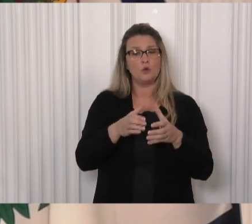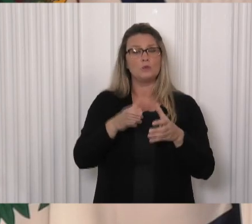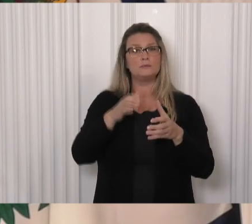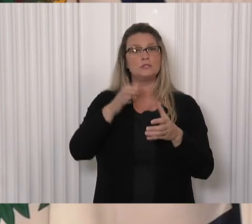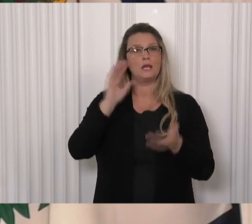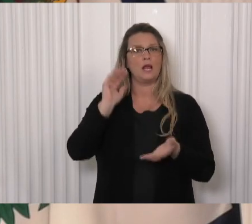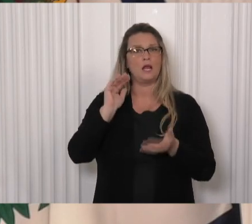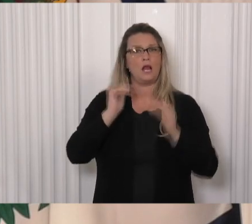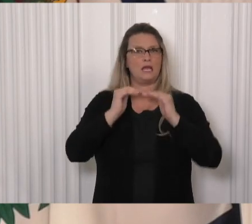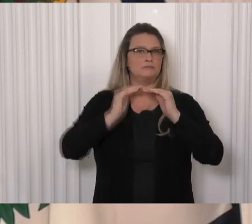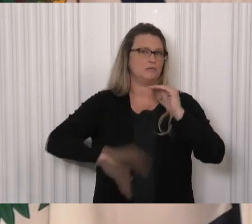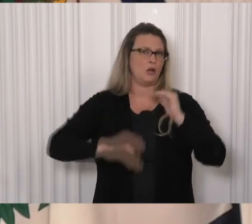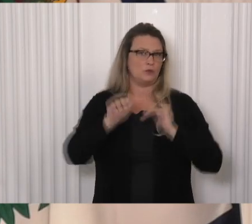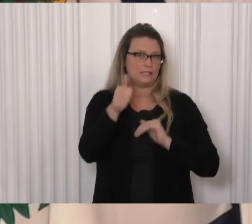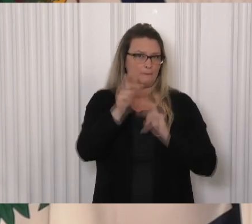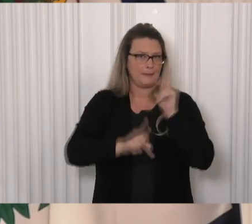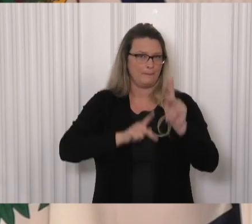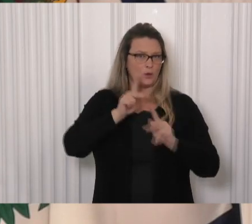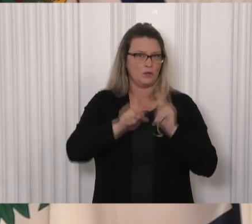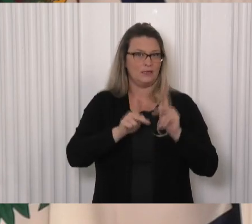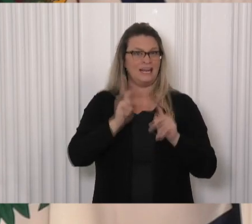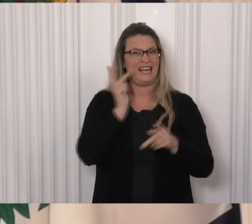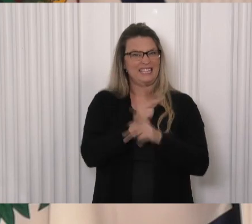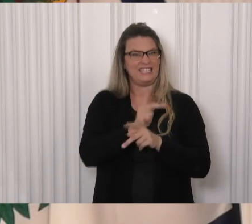6-foot space.